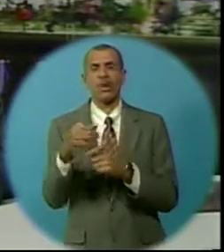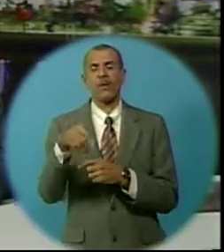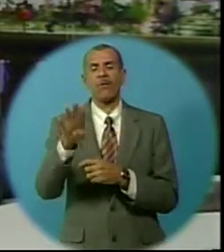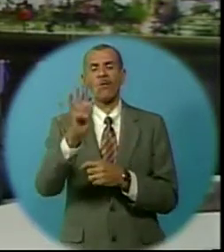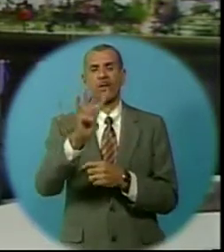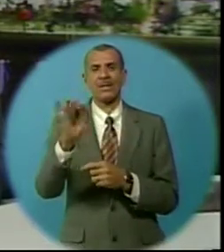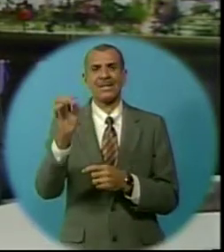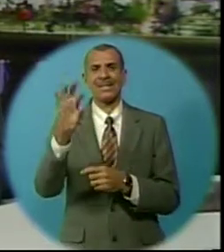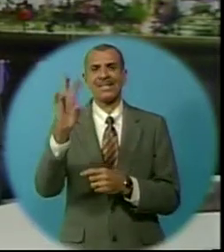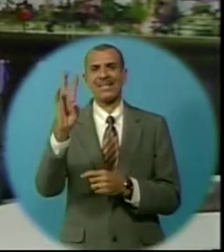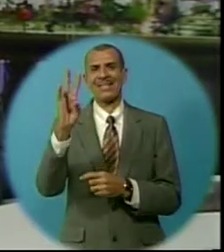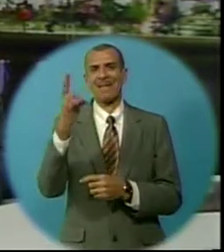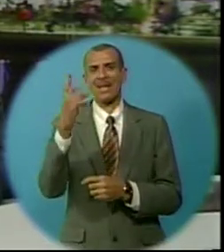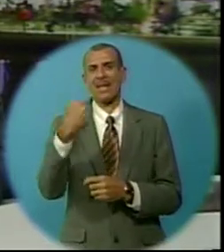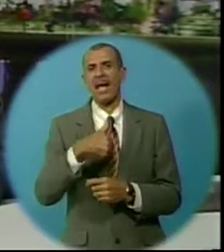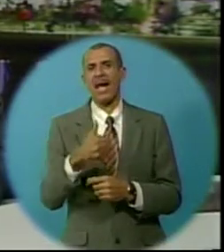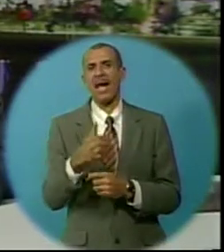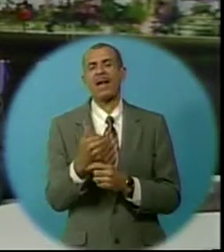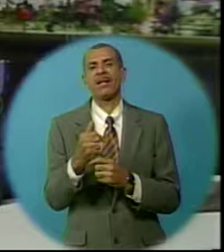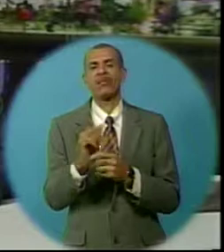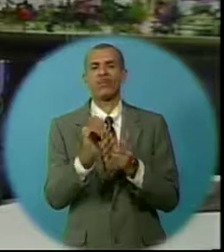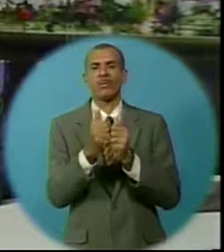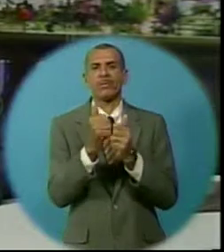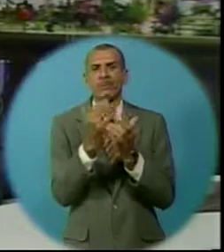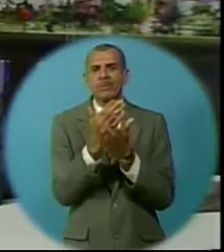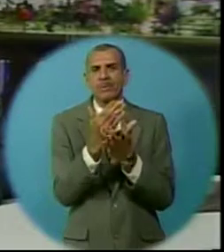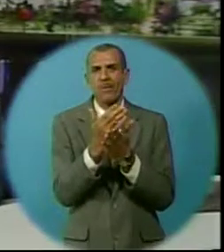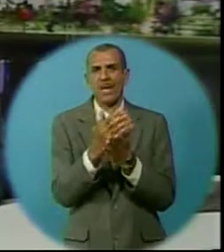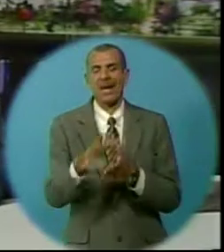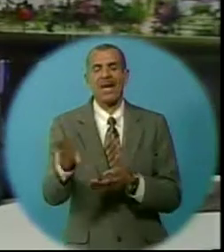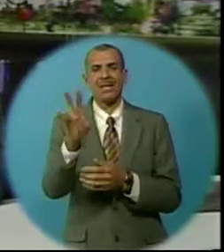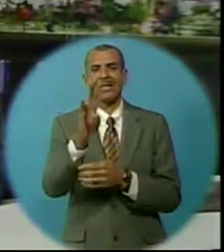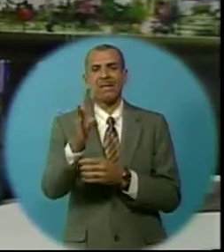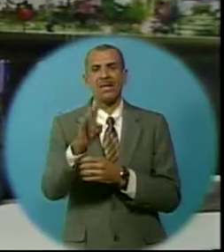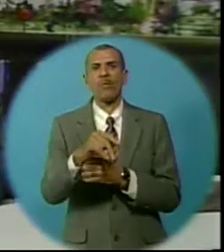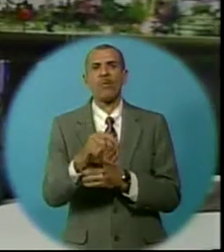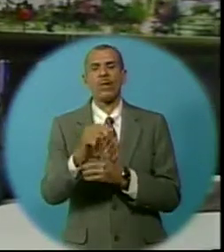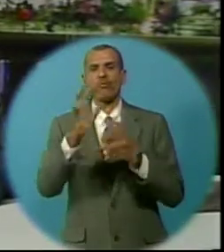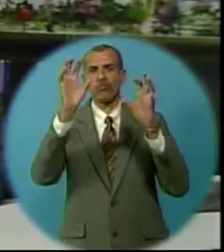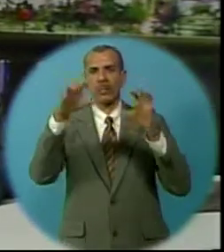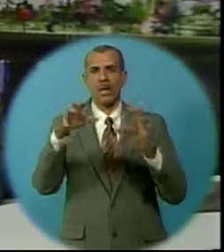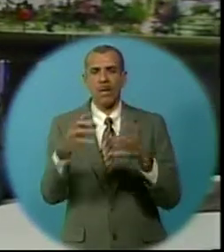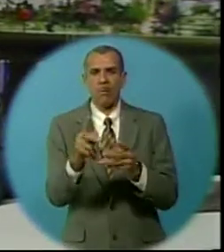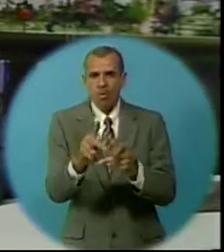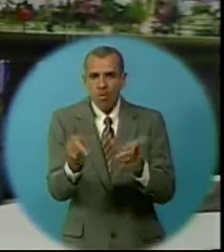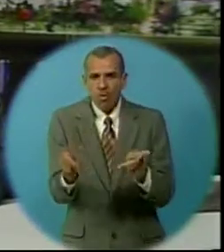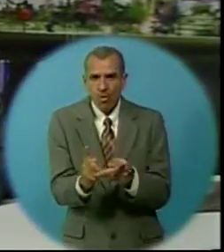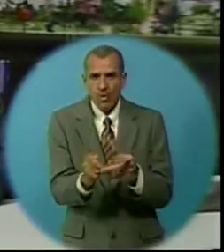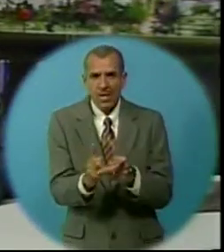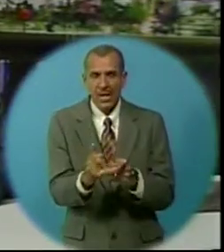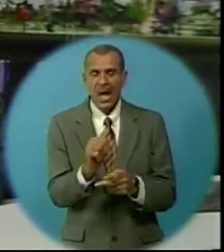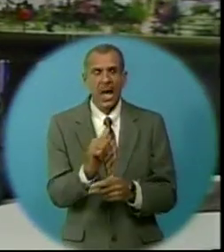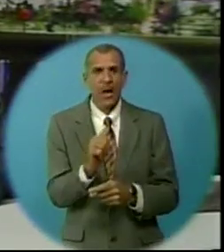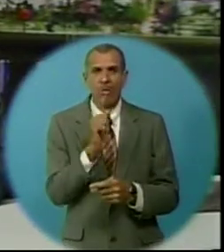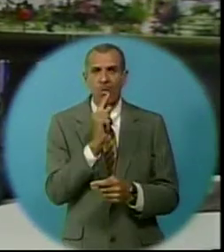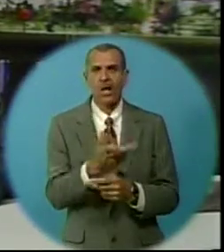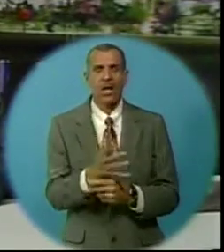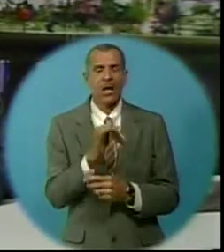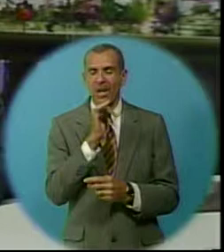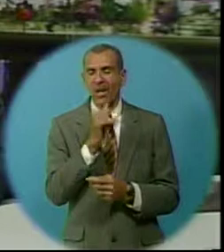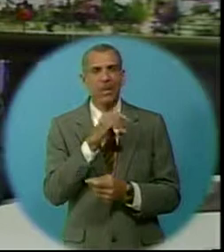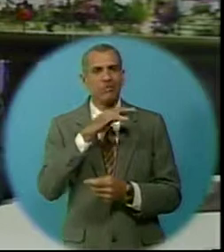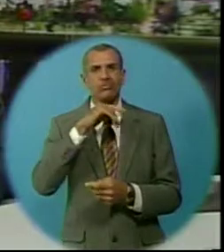play was called off just after 7 a.m. Barbados time, with 2 pools of water in the outfield showing no signs of drying